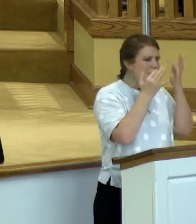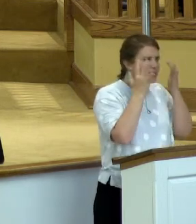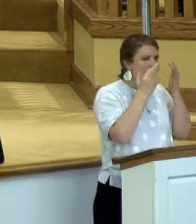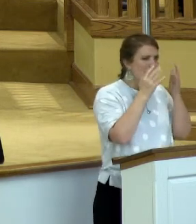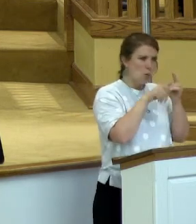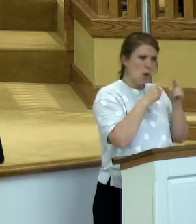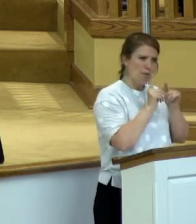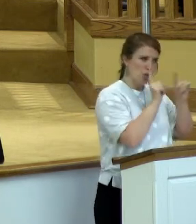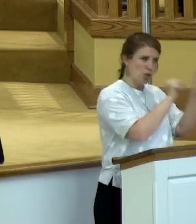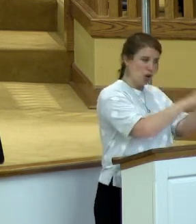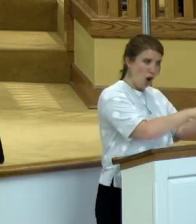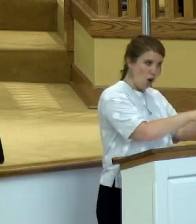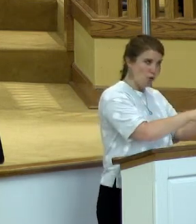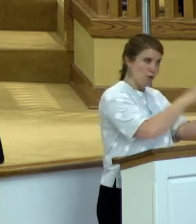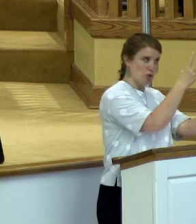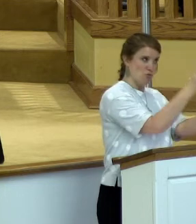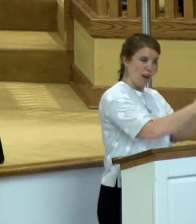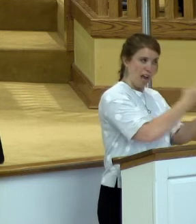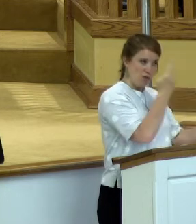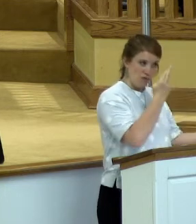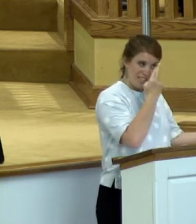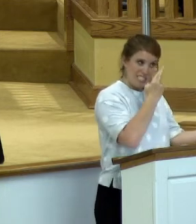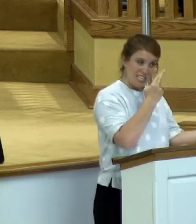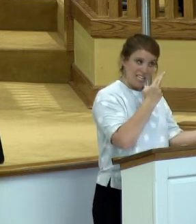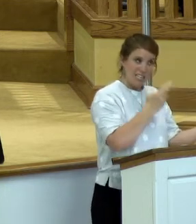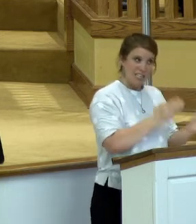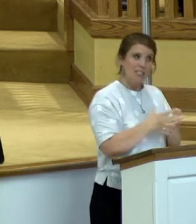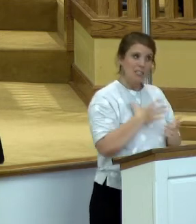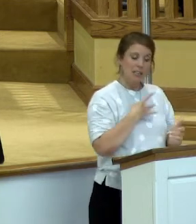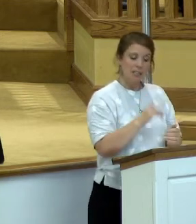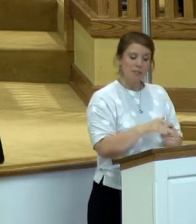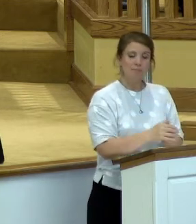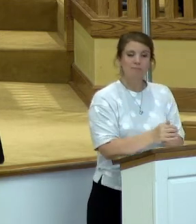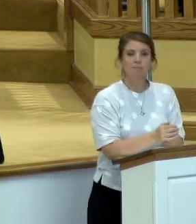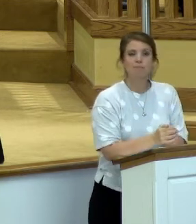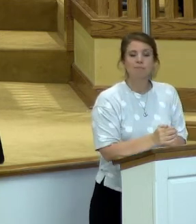when we go, is it for the right reasons? And I like that.